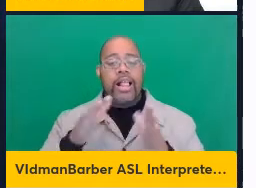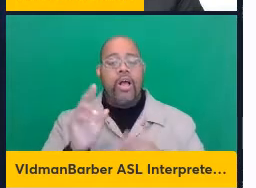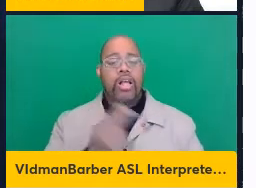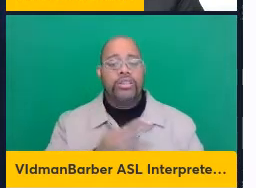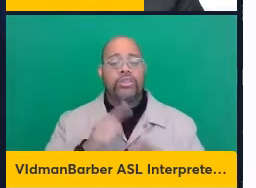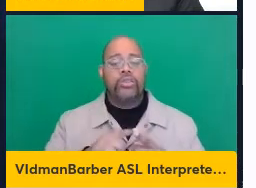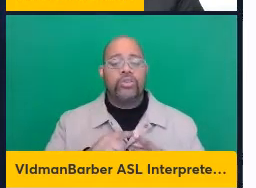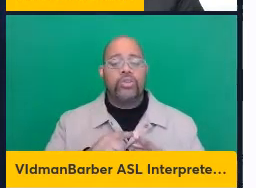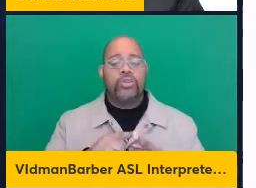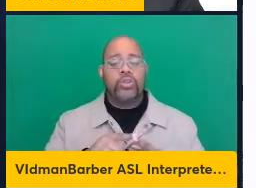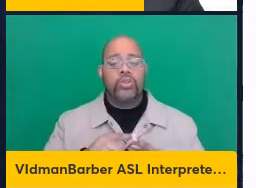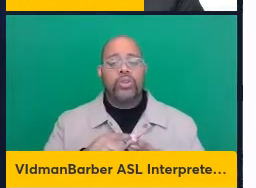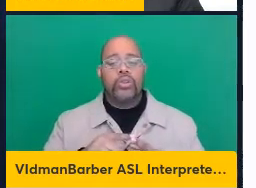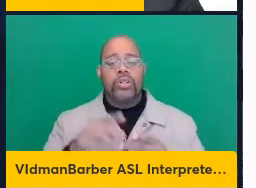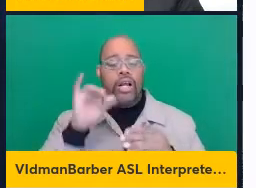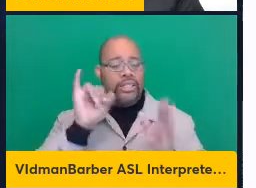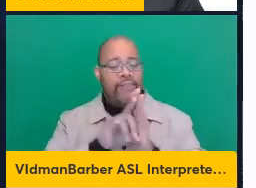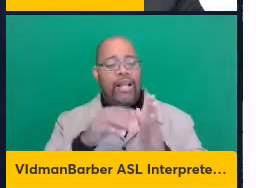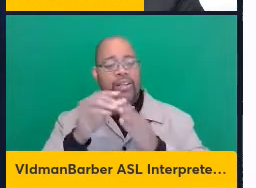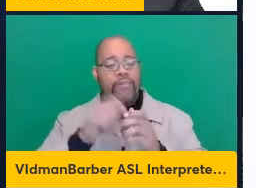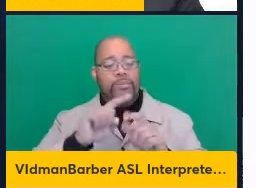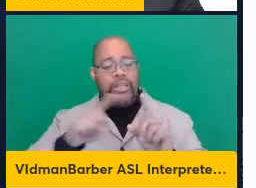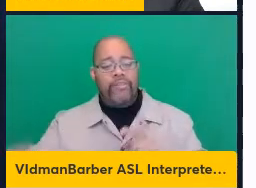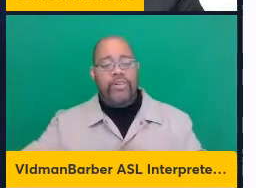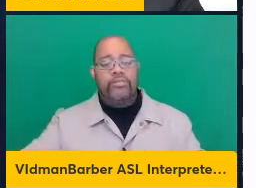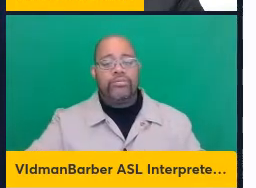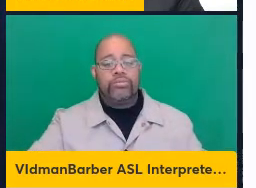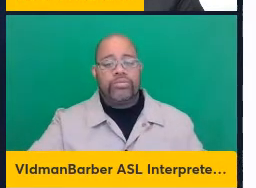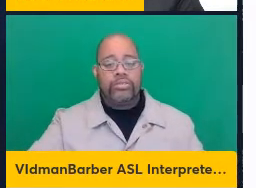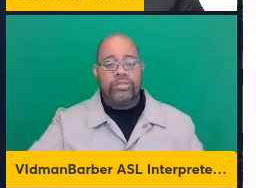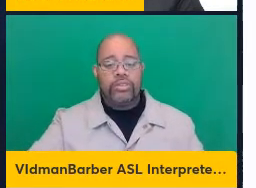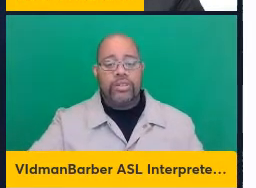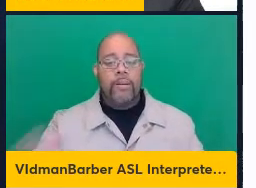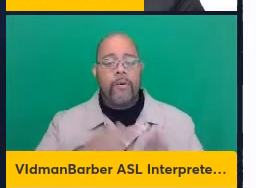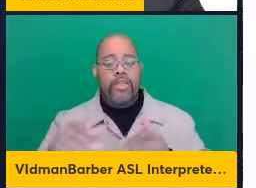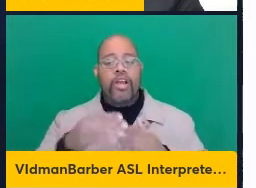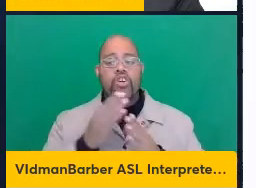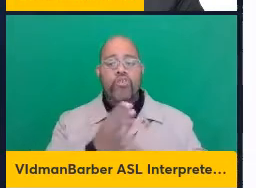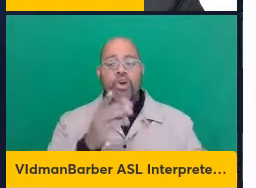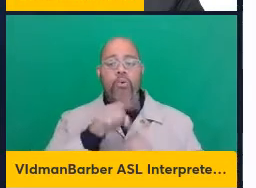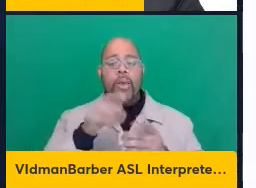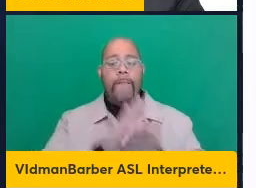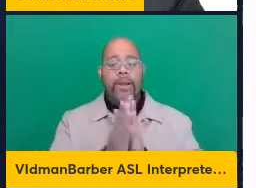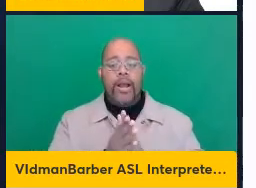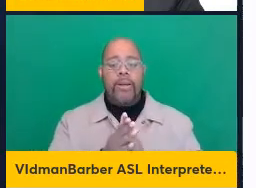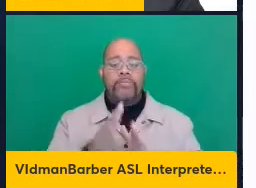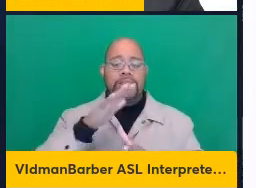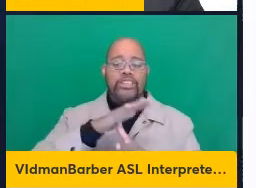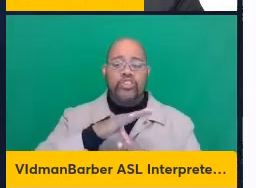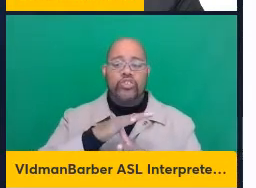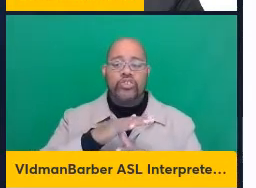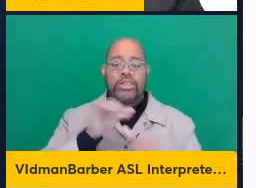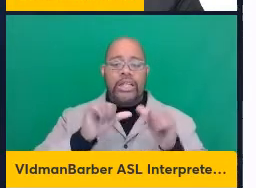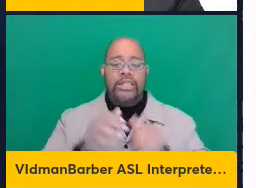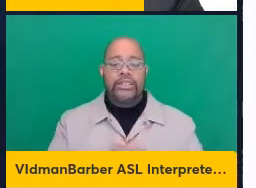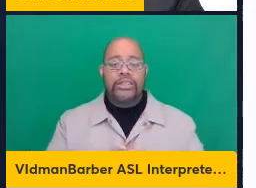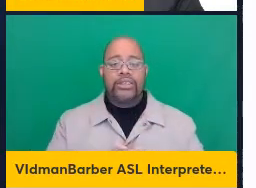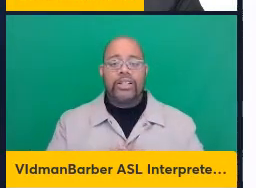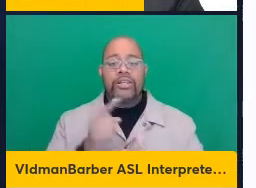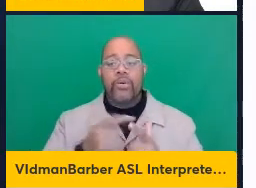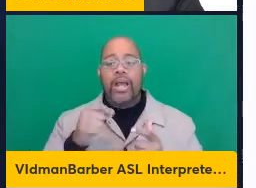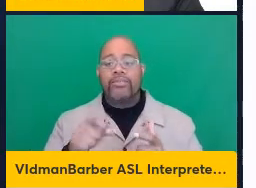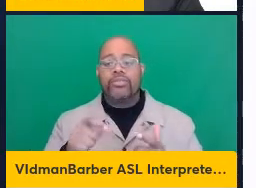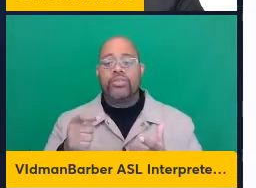leaders from the very early stages of their career up to when they became senior scientists. And then we had to create